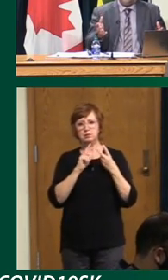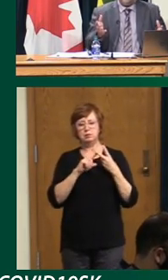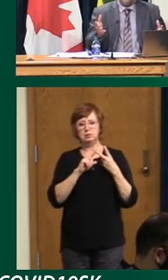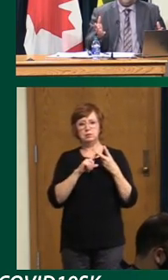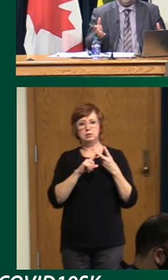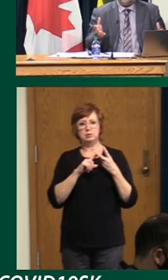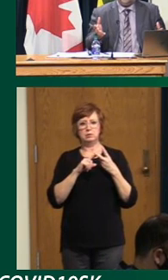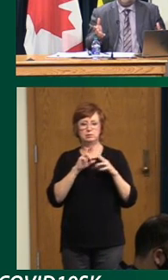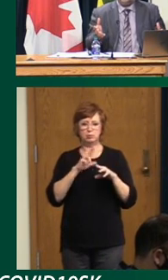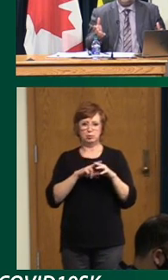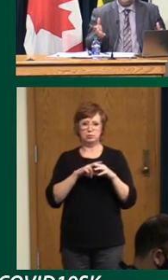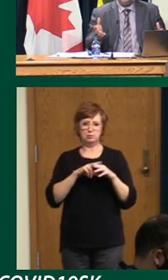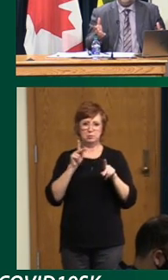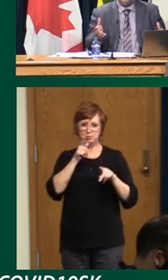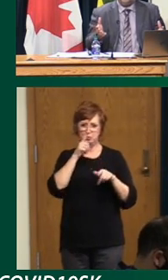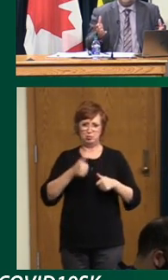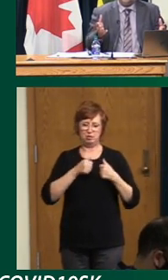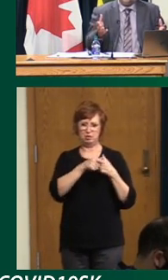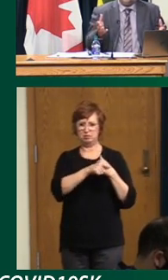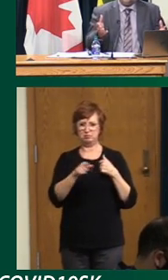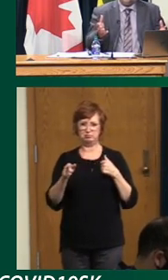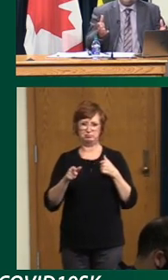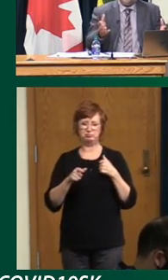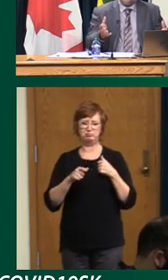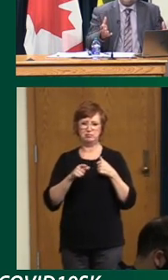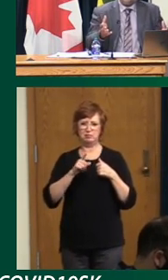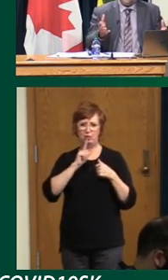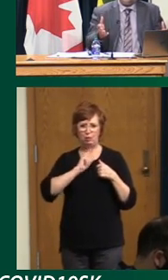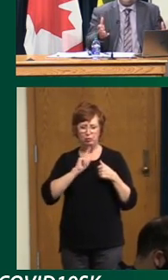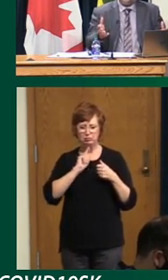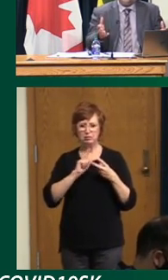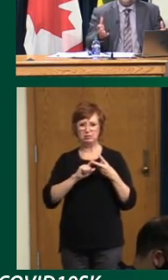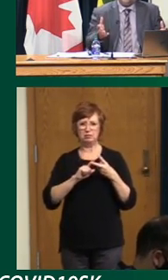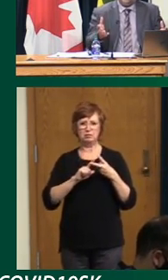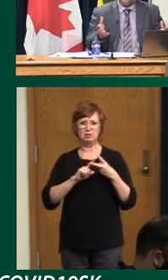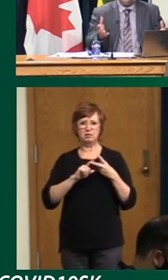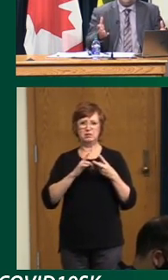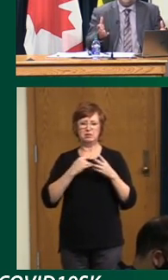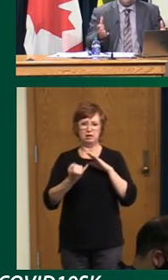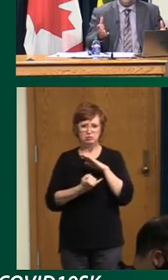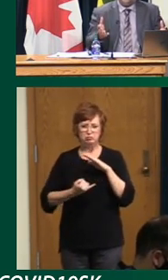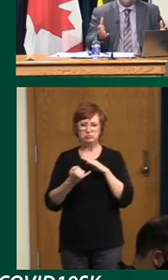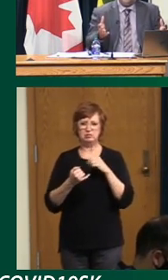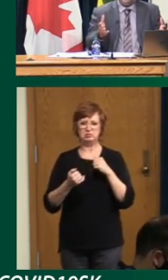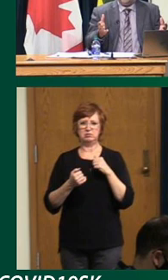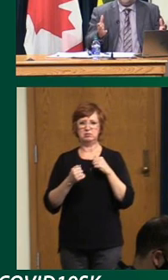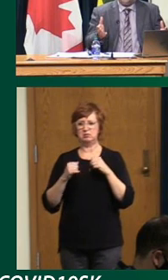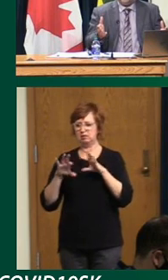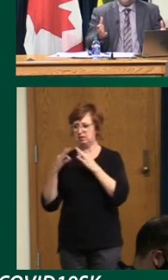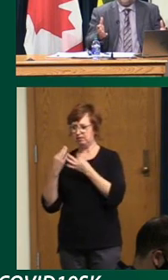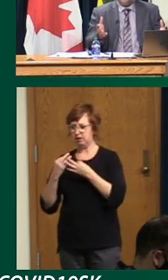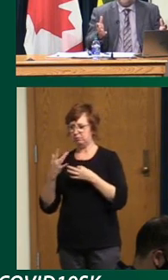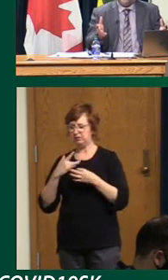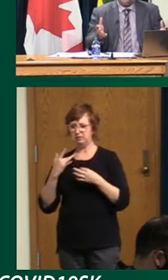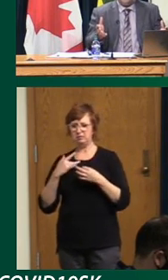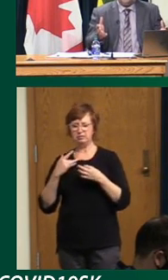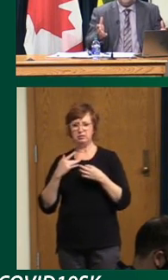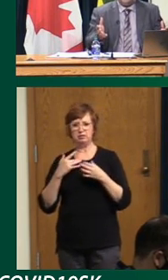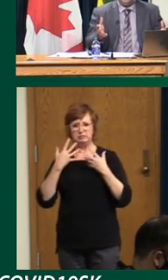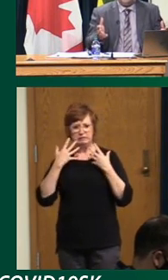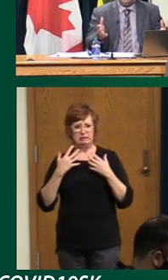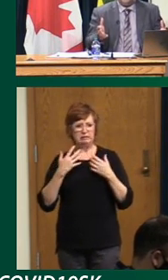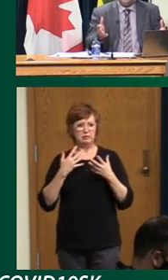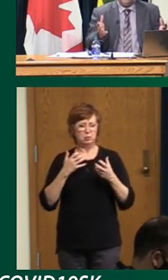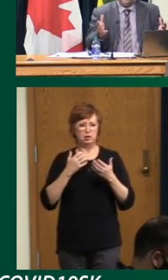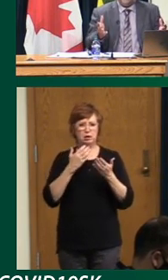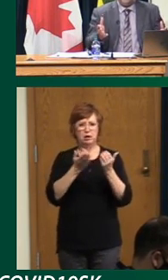the quality of life of residents in those settings. It impacts families who can't visit as frequently as they need to. But right now, for the next 4 to